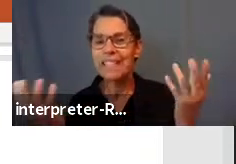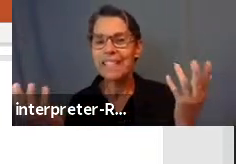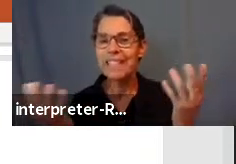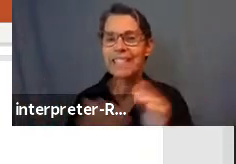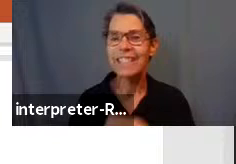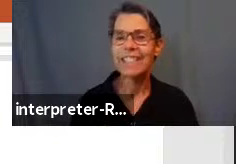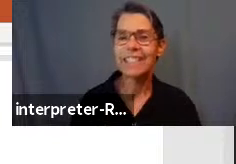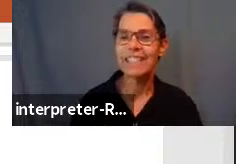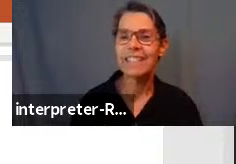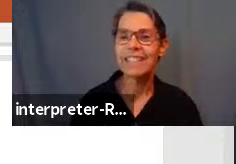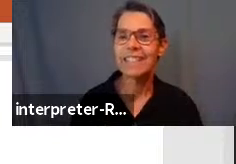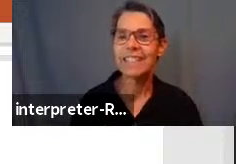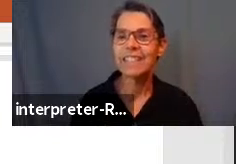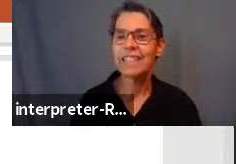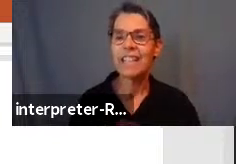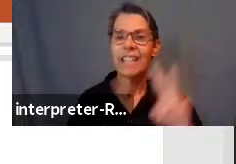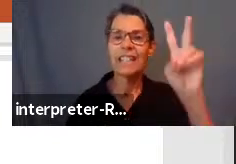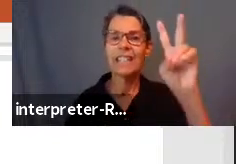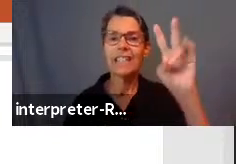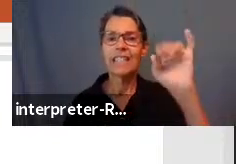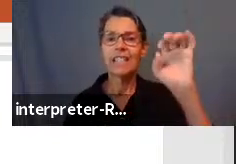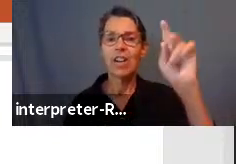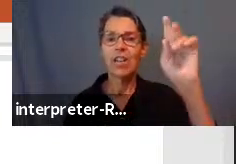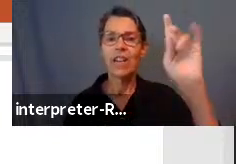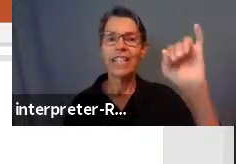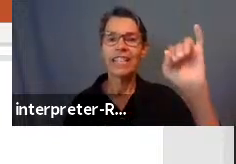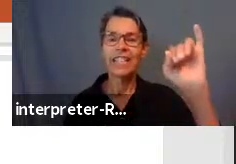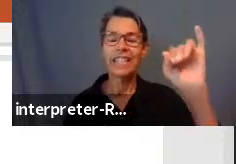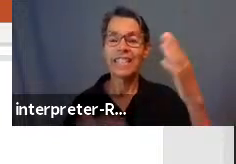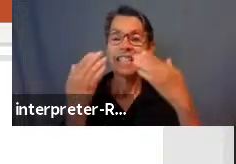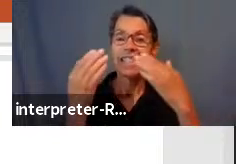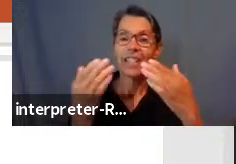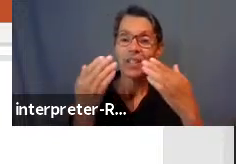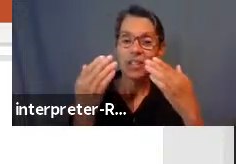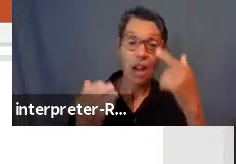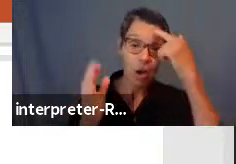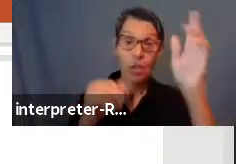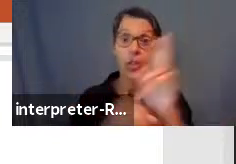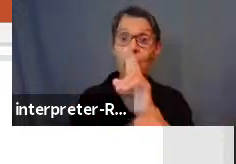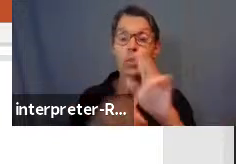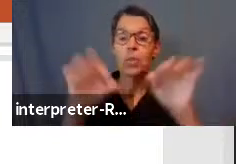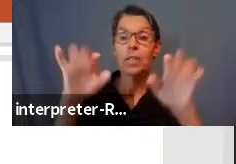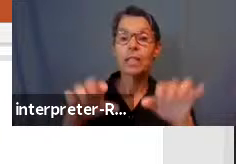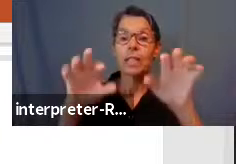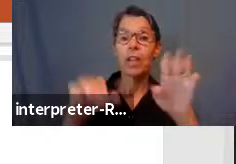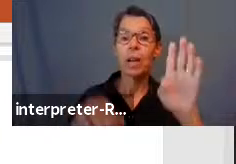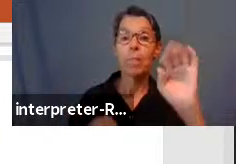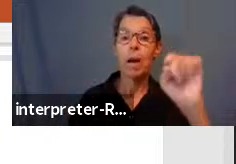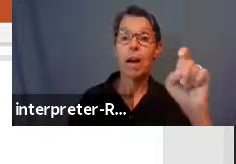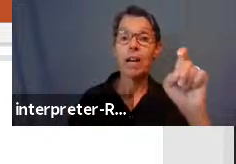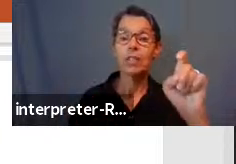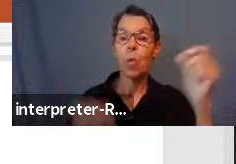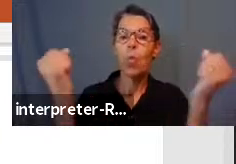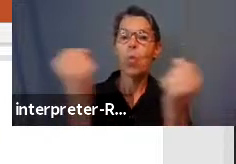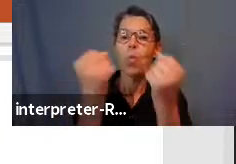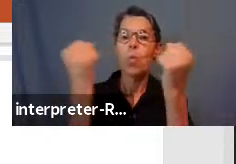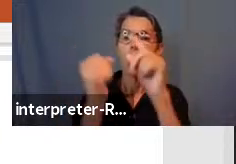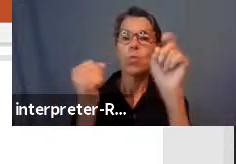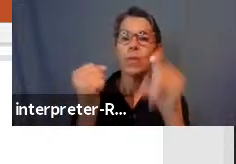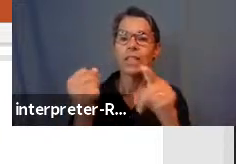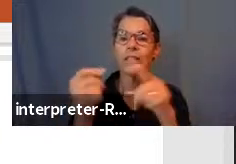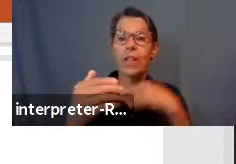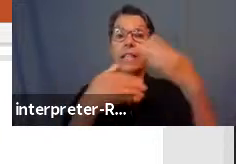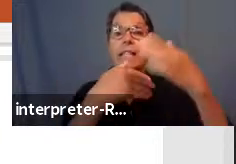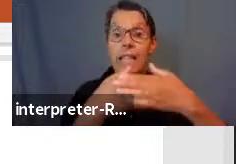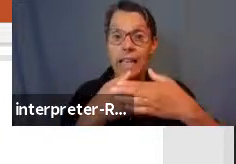Thank you, Rear Admiral. We appreciate it. I hope folks will use the chat box. We will do questions after the next presentation. So at this time, I'd